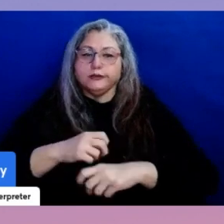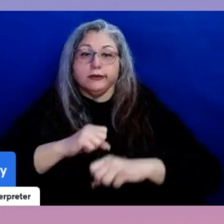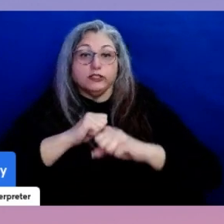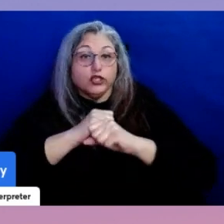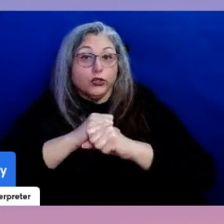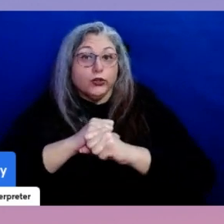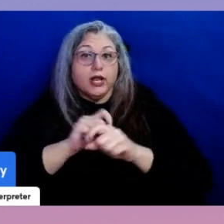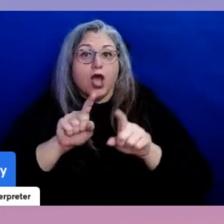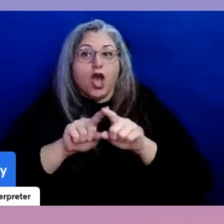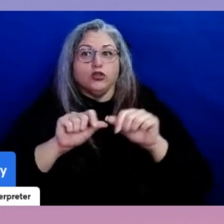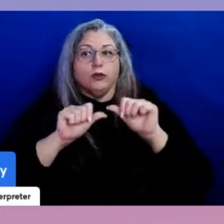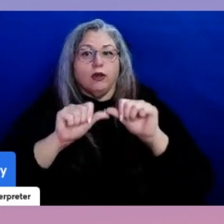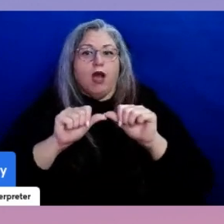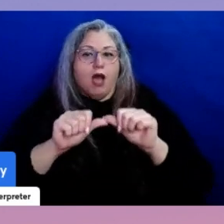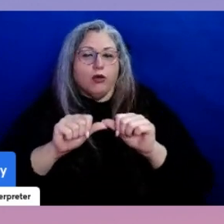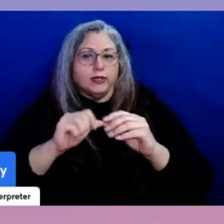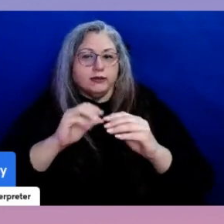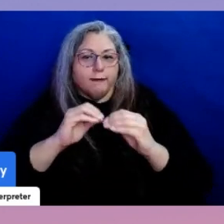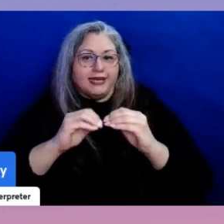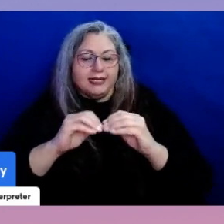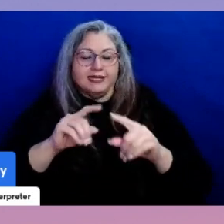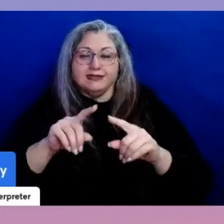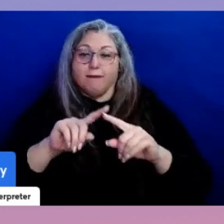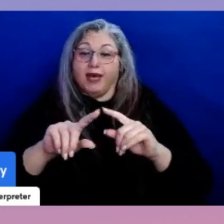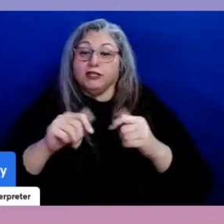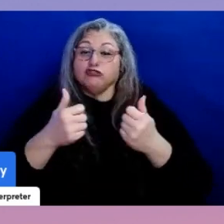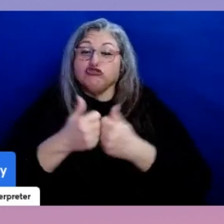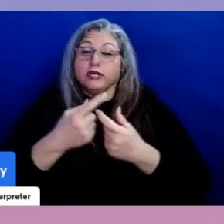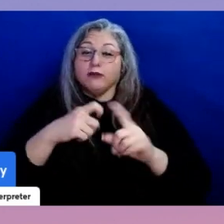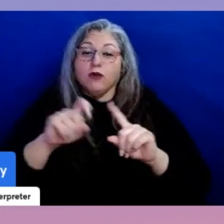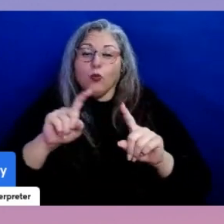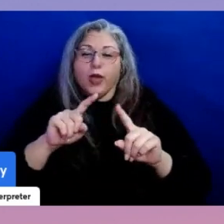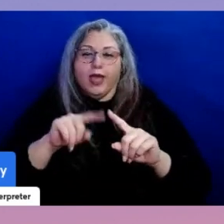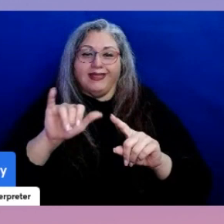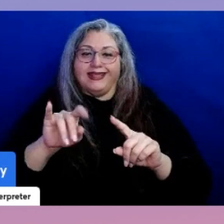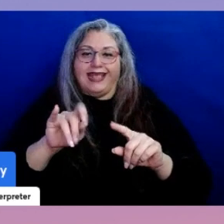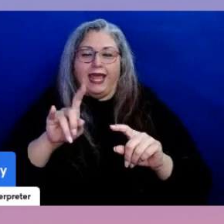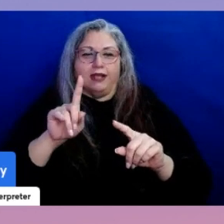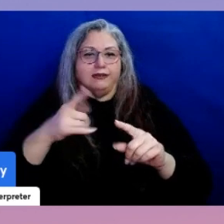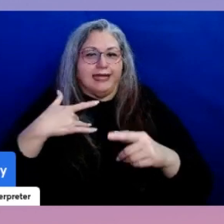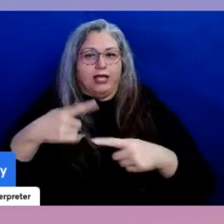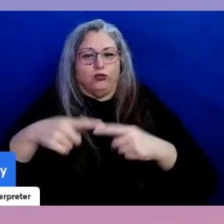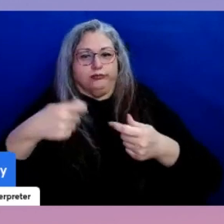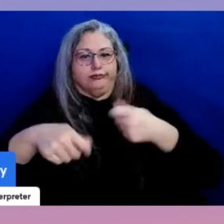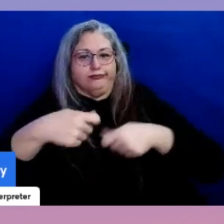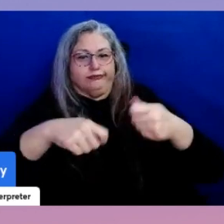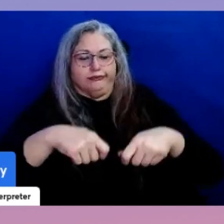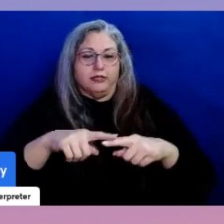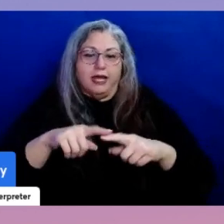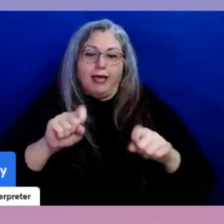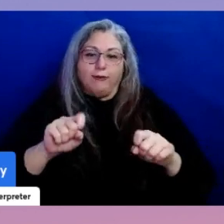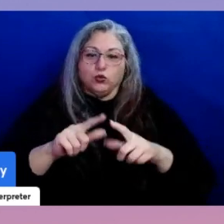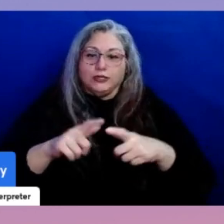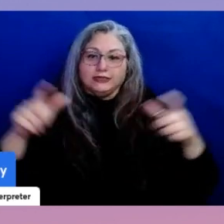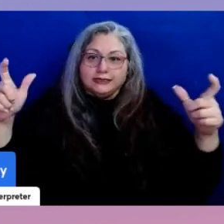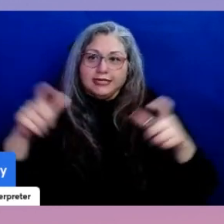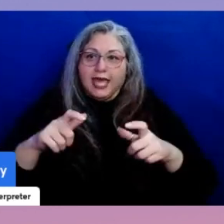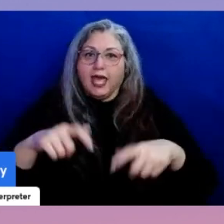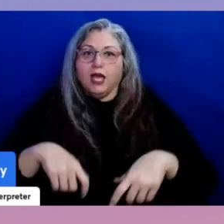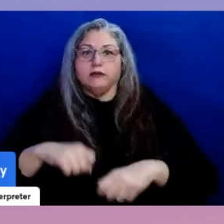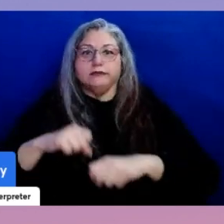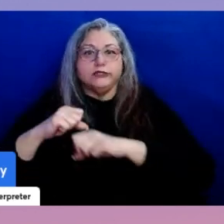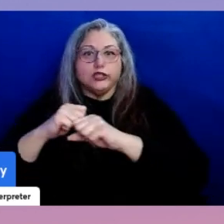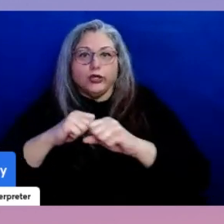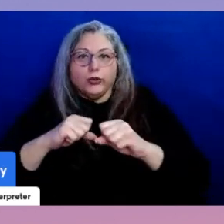maintenance. The challenges arise from dynamic nature of data, the need for scalability, security considerations, and